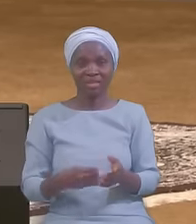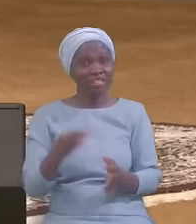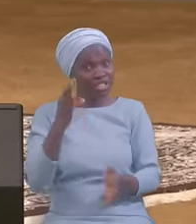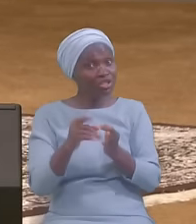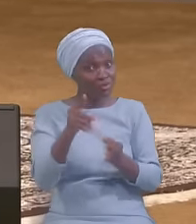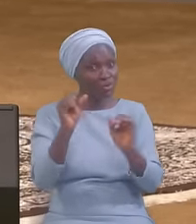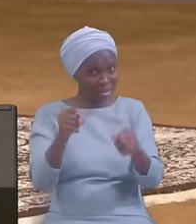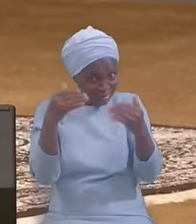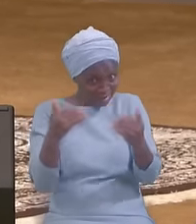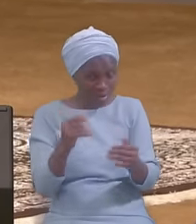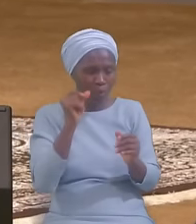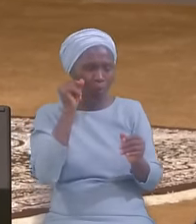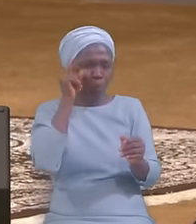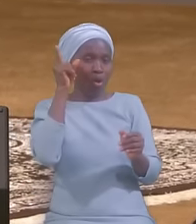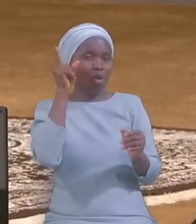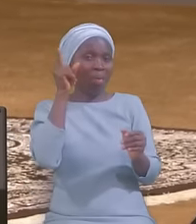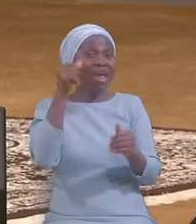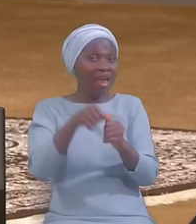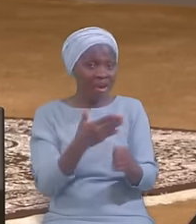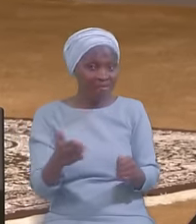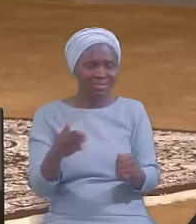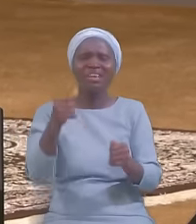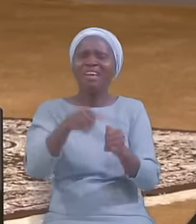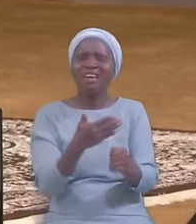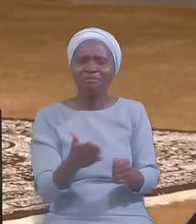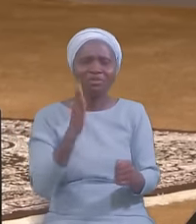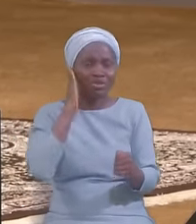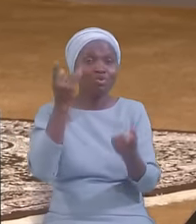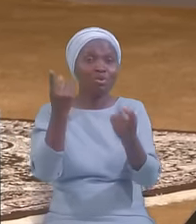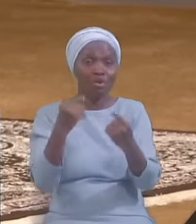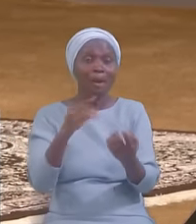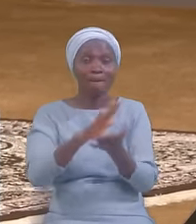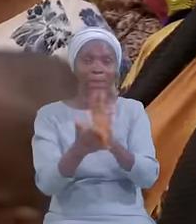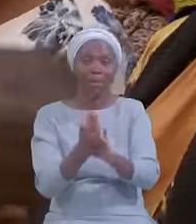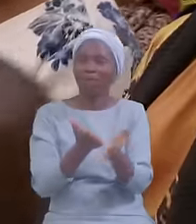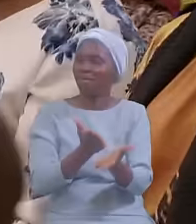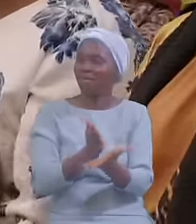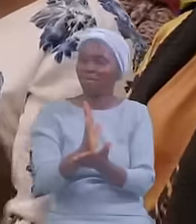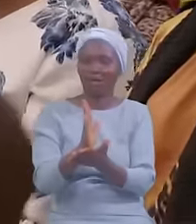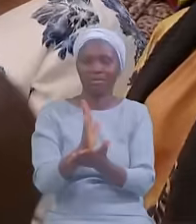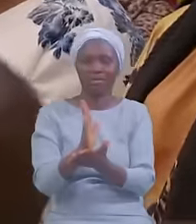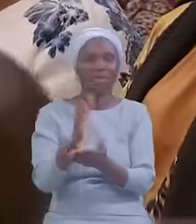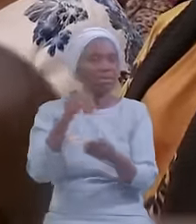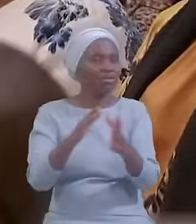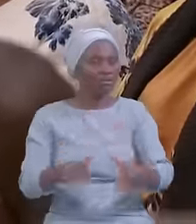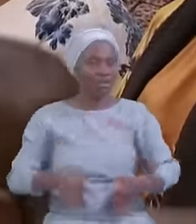up, everything will become all right tonight in your life.